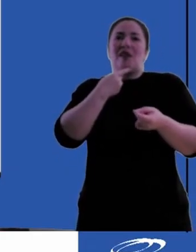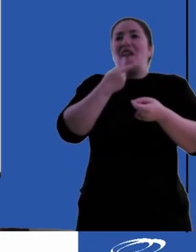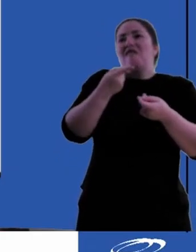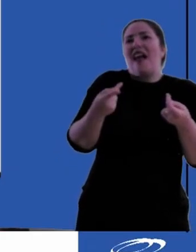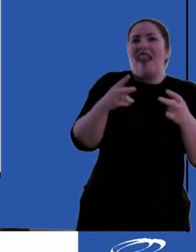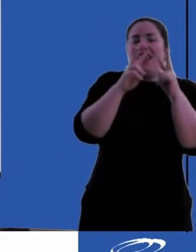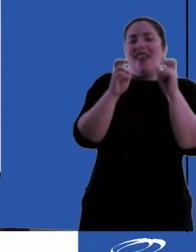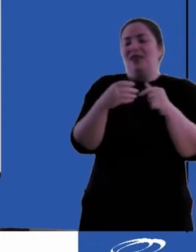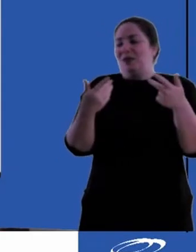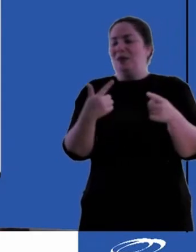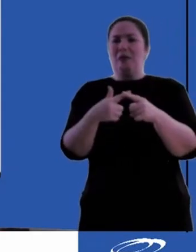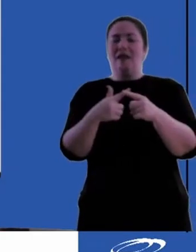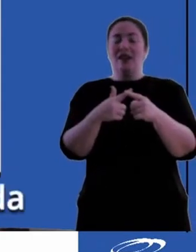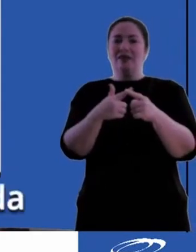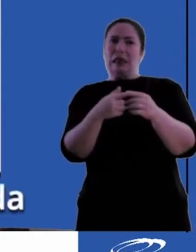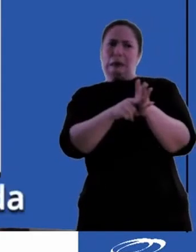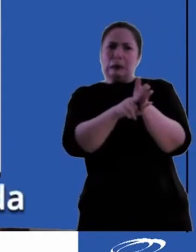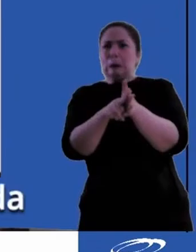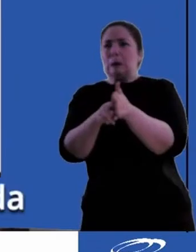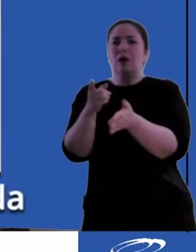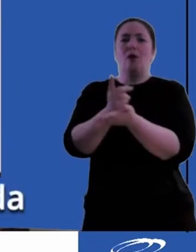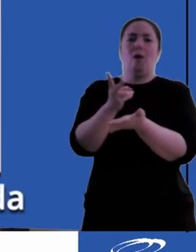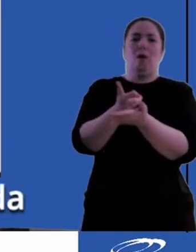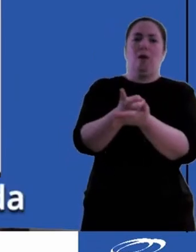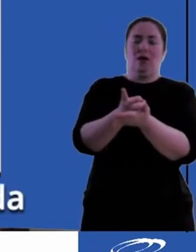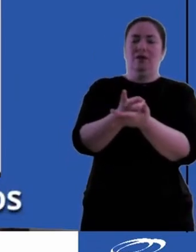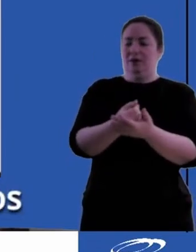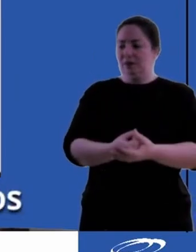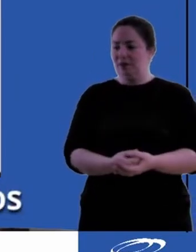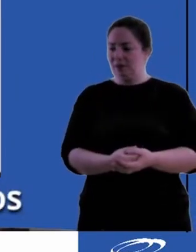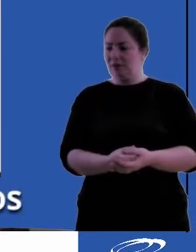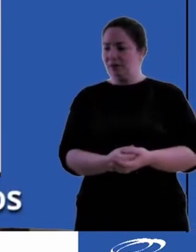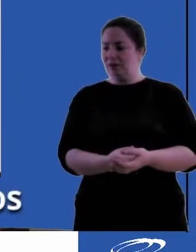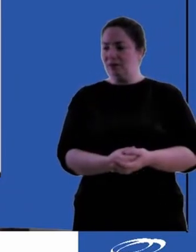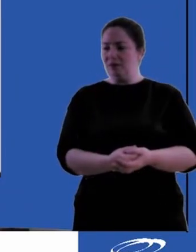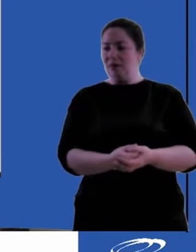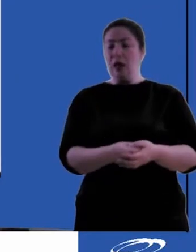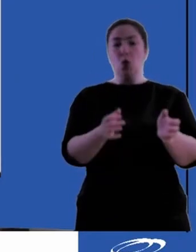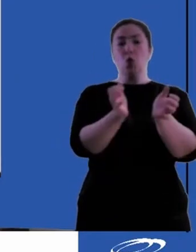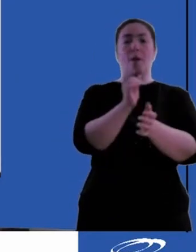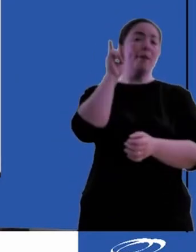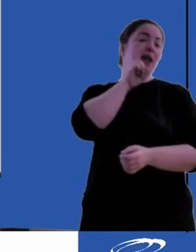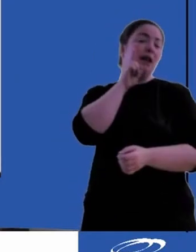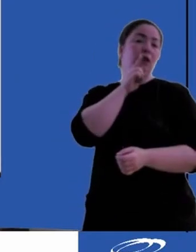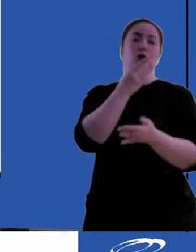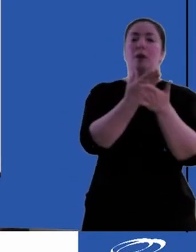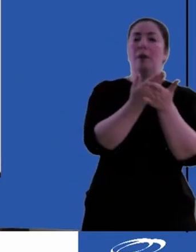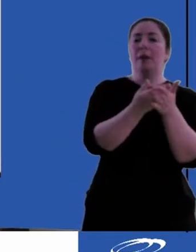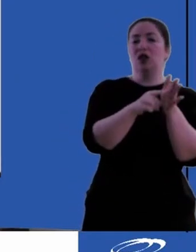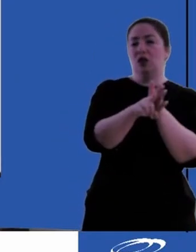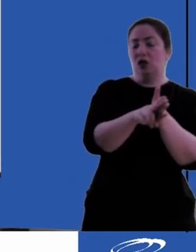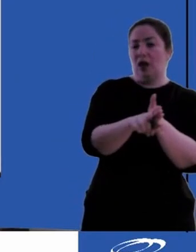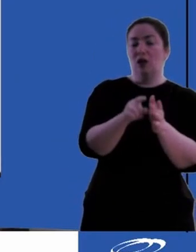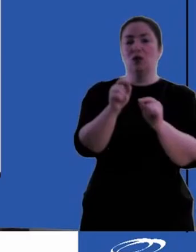coming out soon. You can also look at the American Academy of Orthopedic Surgeons guidelines on the prevention and diagnosis of